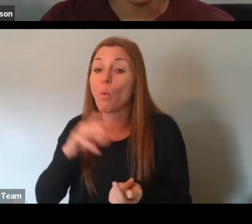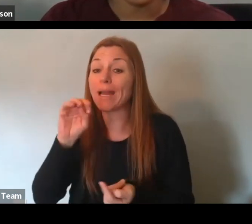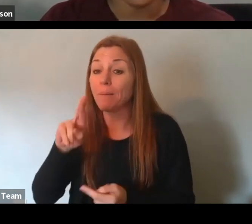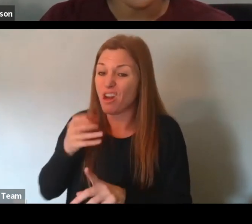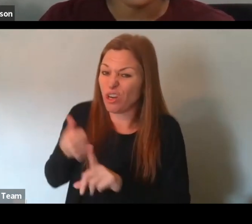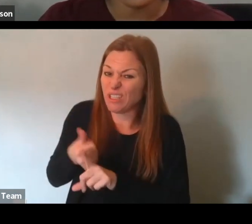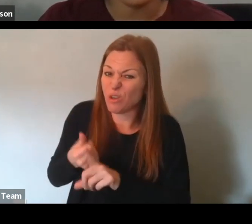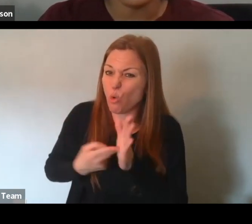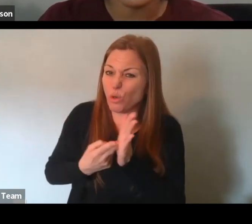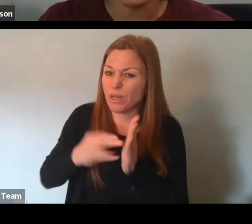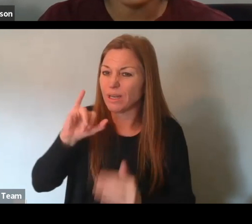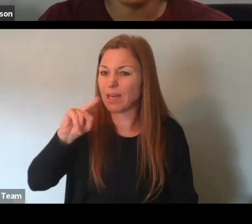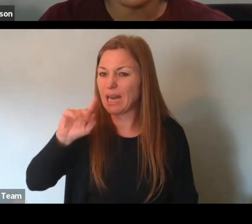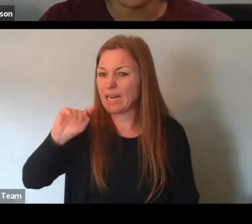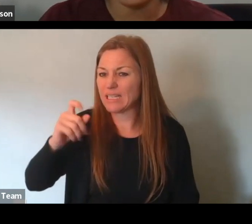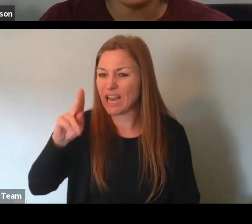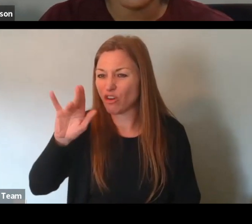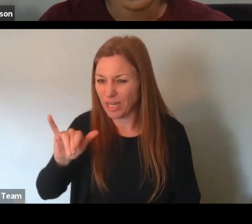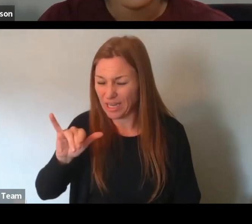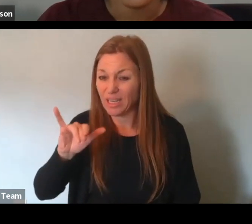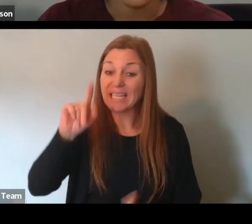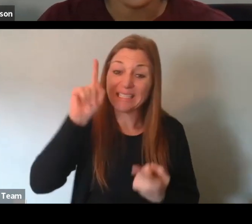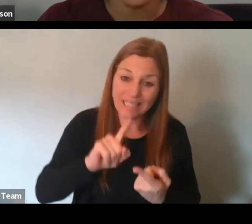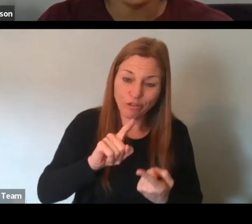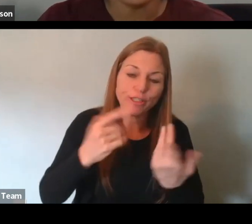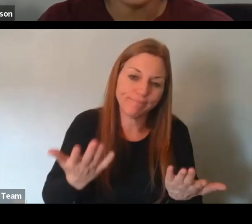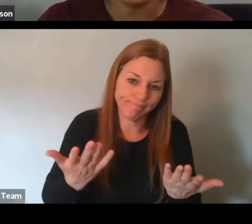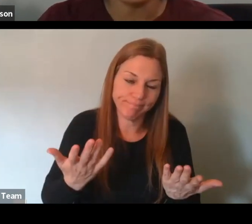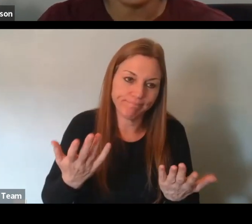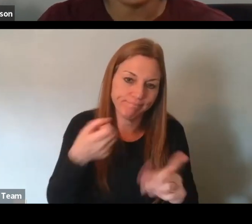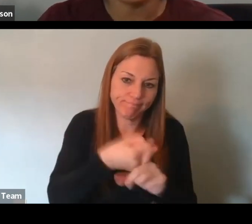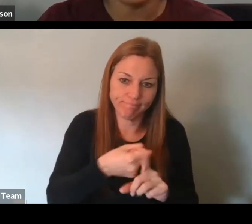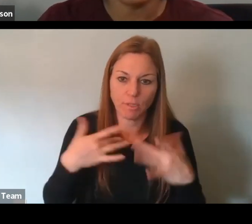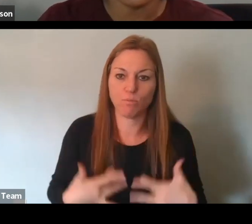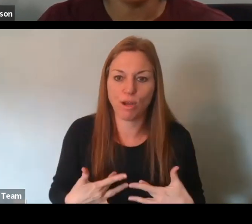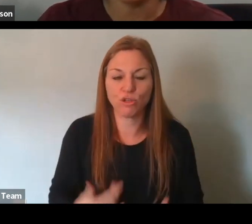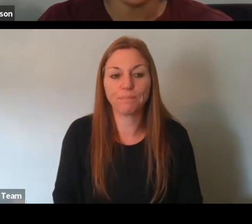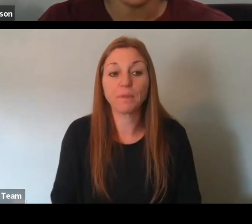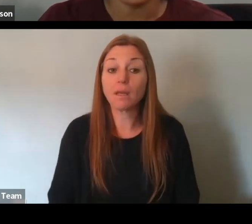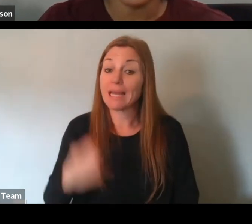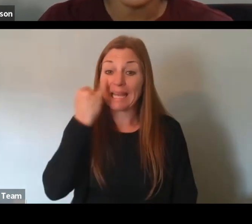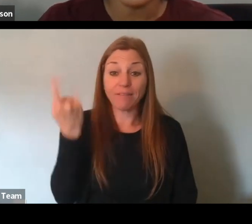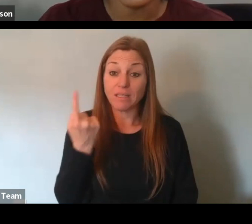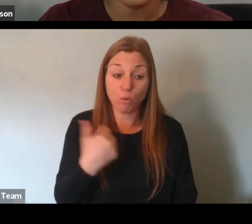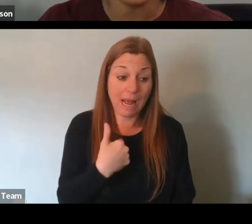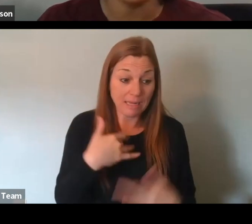Other changes that can happen with depression, we have an increase in inflammation. So we know that